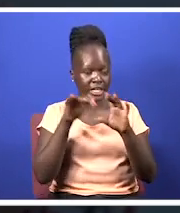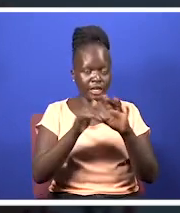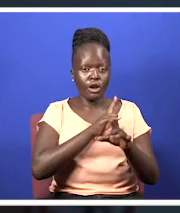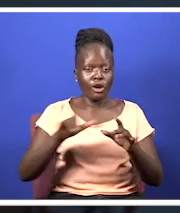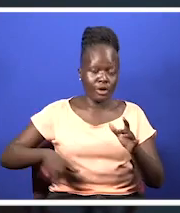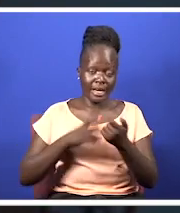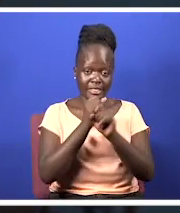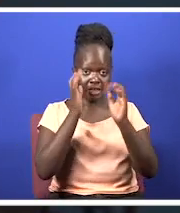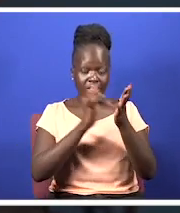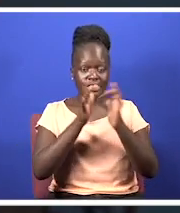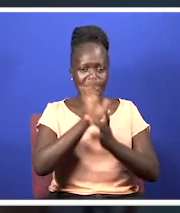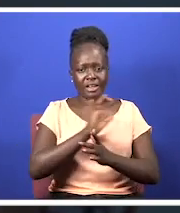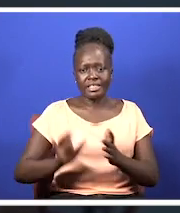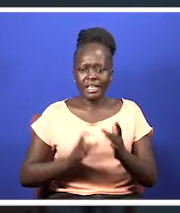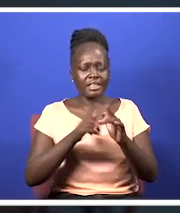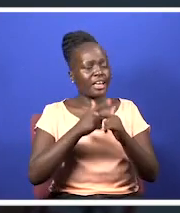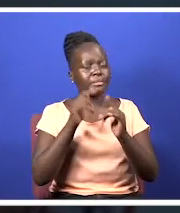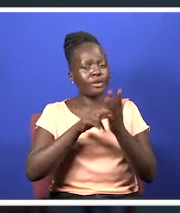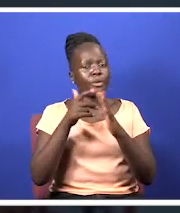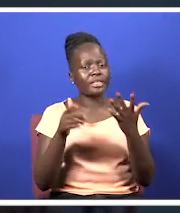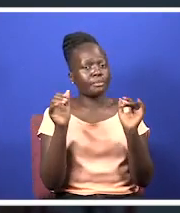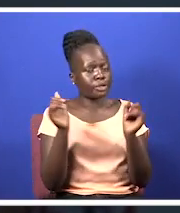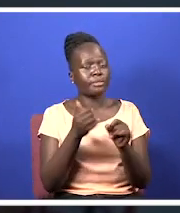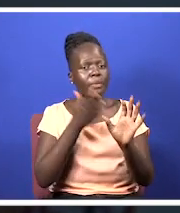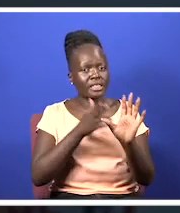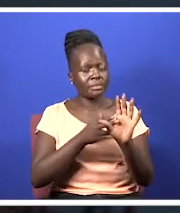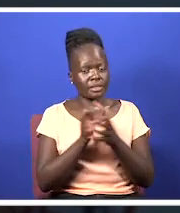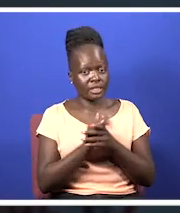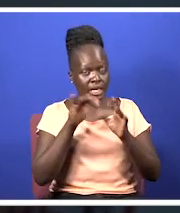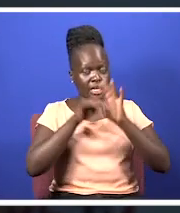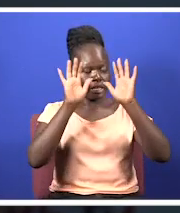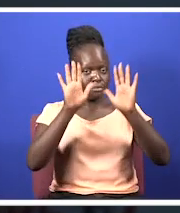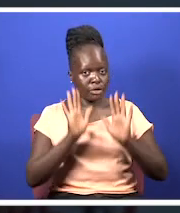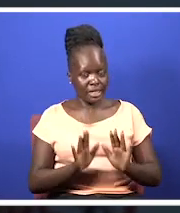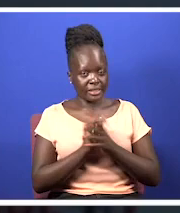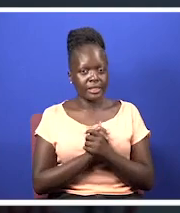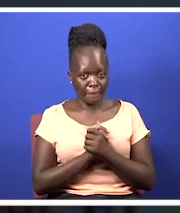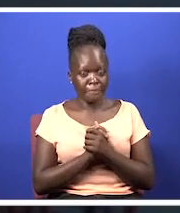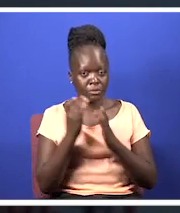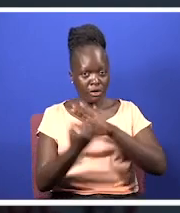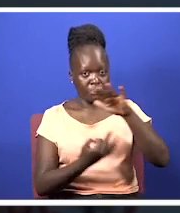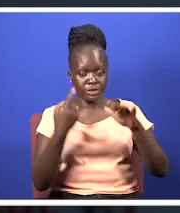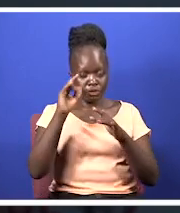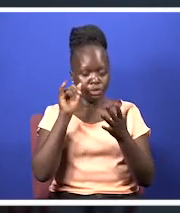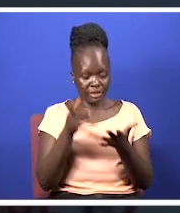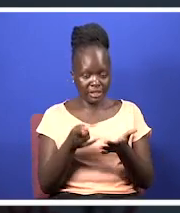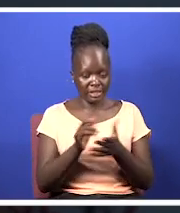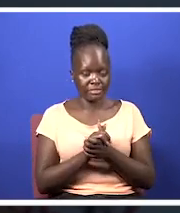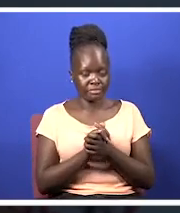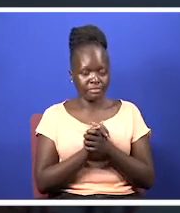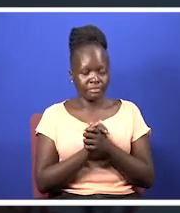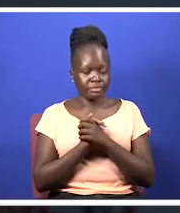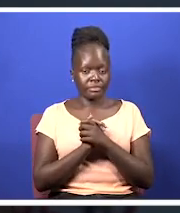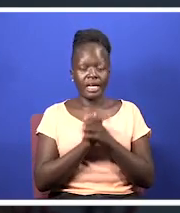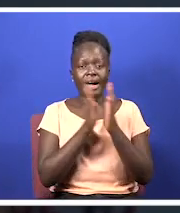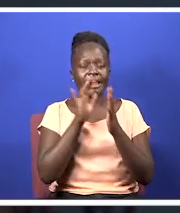Savior Jesus Christ, then you cannot participate and partake in the meaningful foundation of this meal.